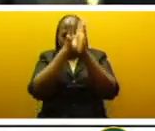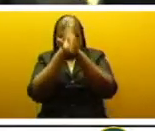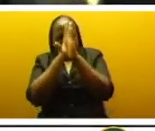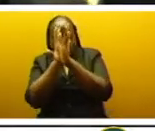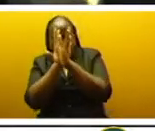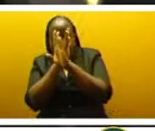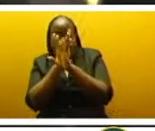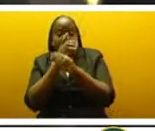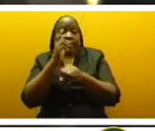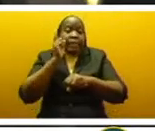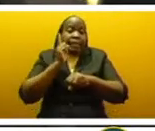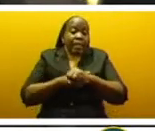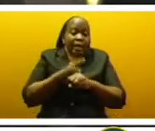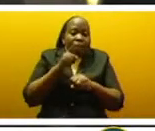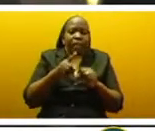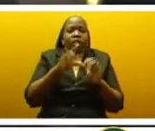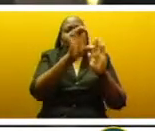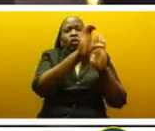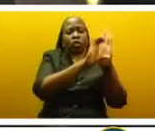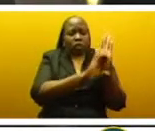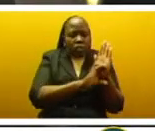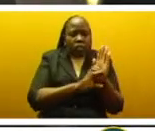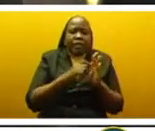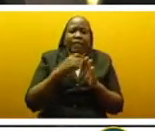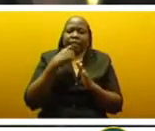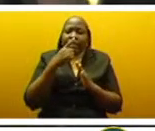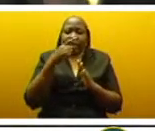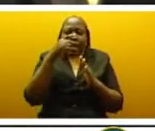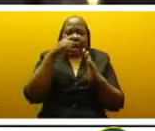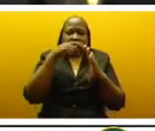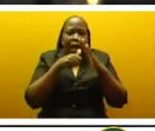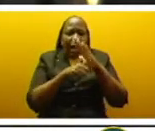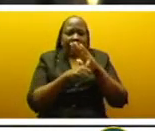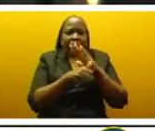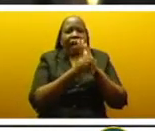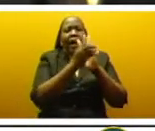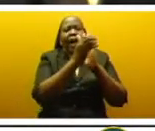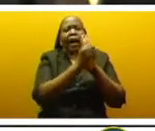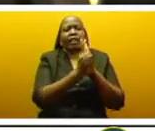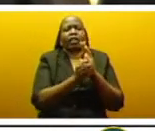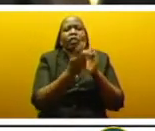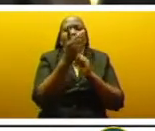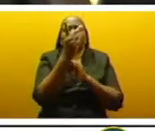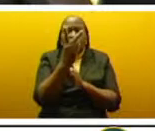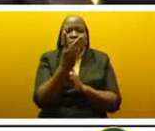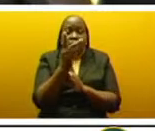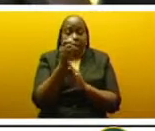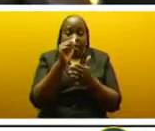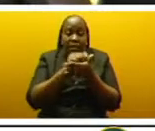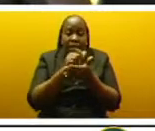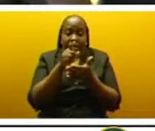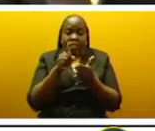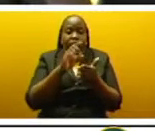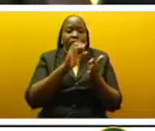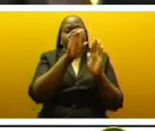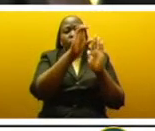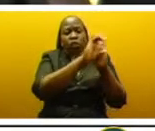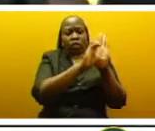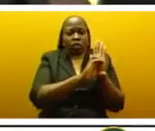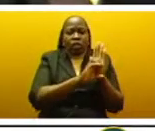When the Constitution says in Article 2 that this Constitution is the supreme law of the